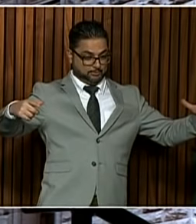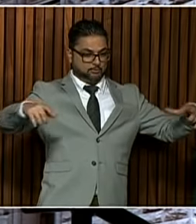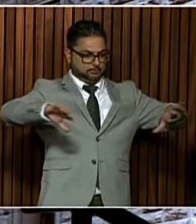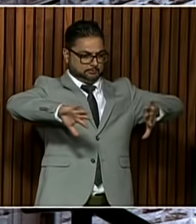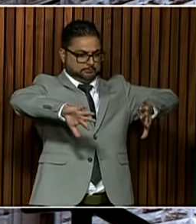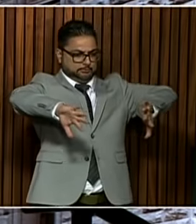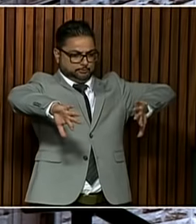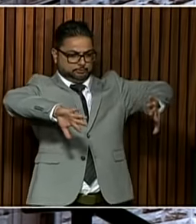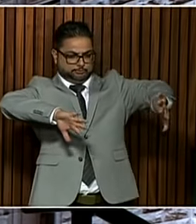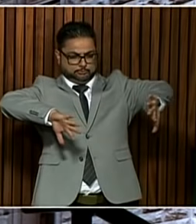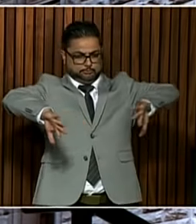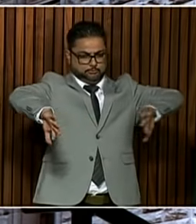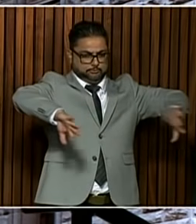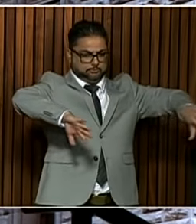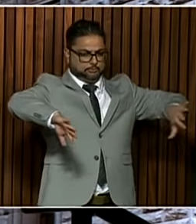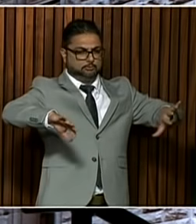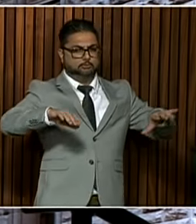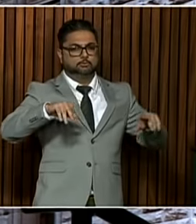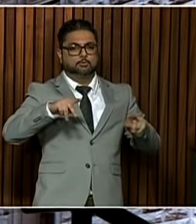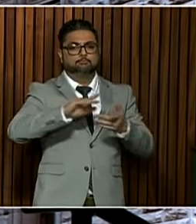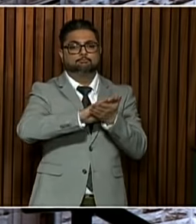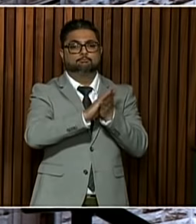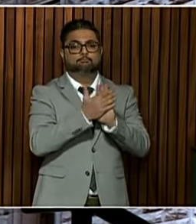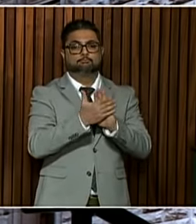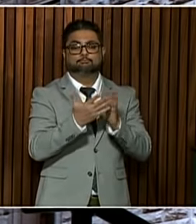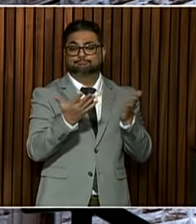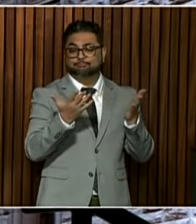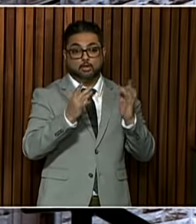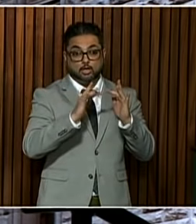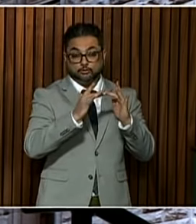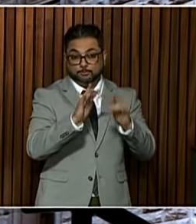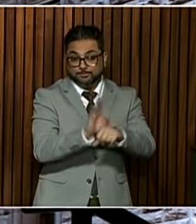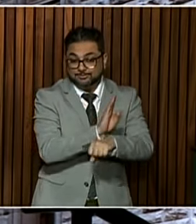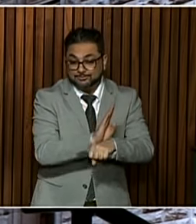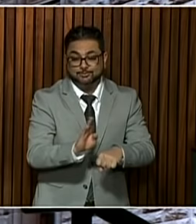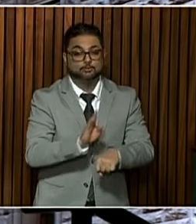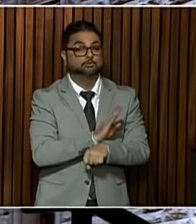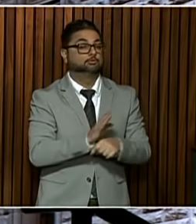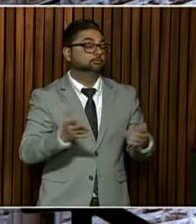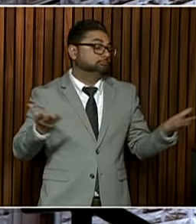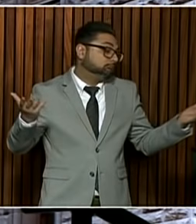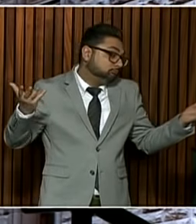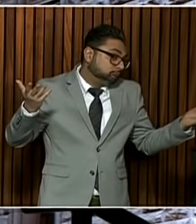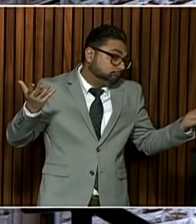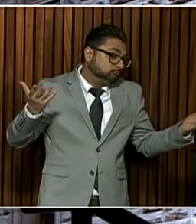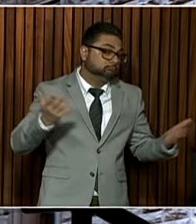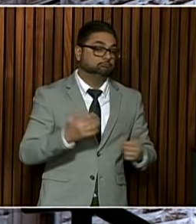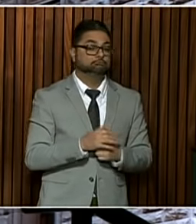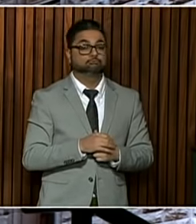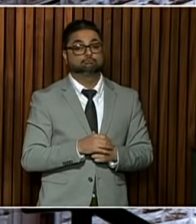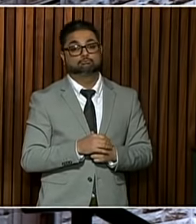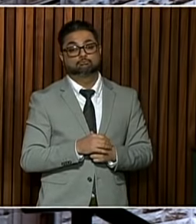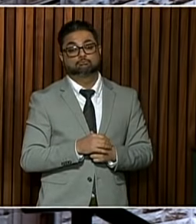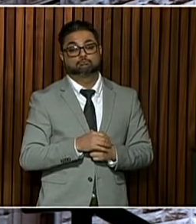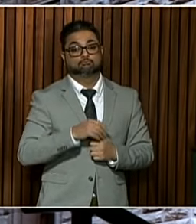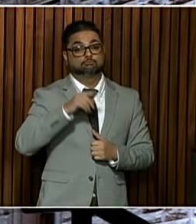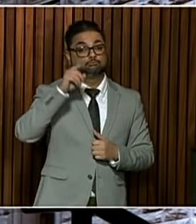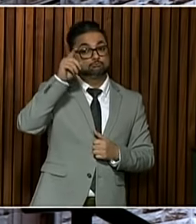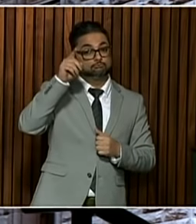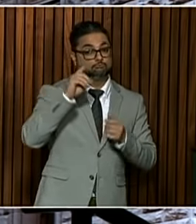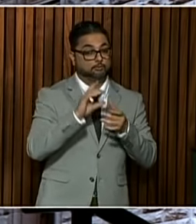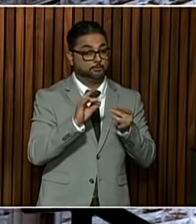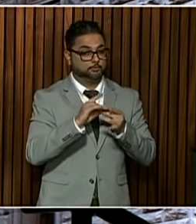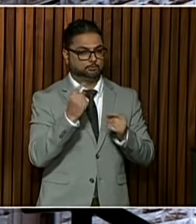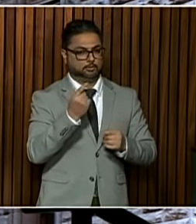ways that we're continually nudge that, because some of the people, some of the cases you're referring to, we're talking that they might have